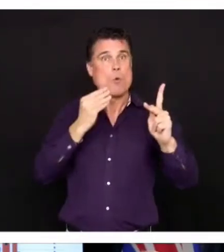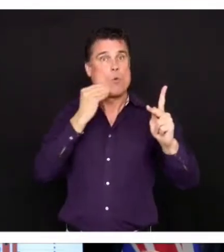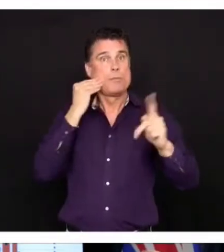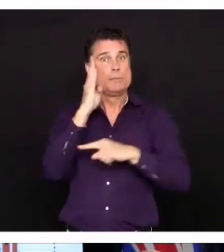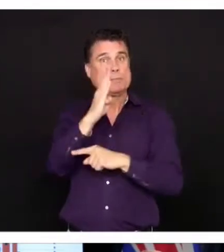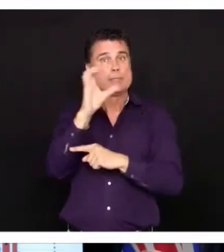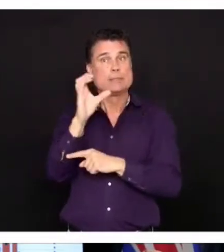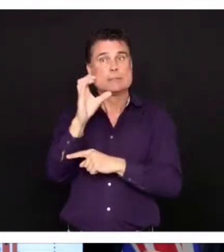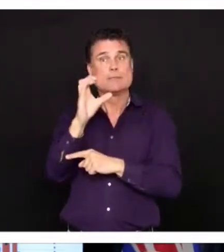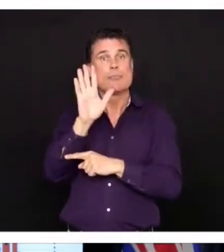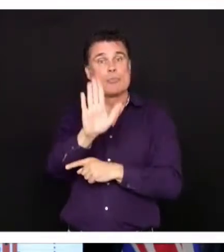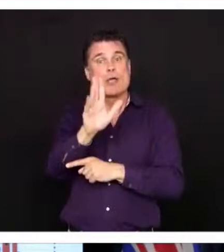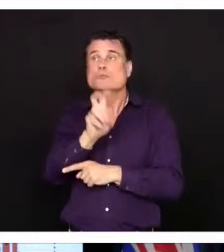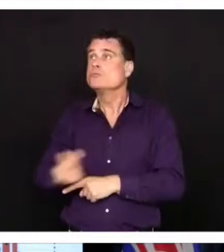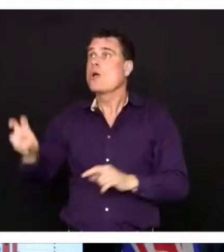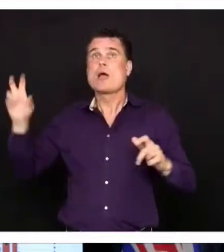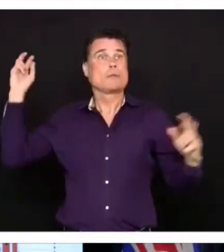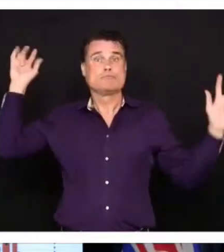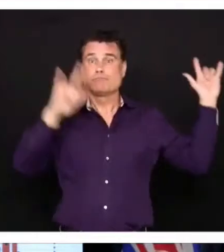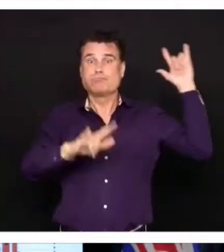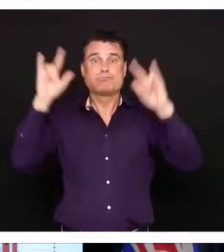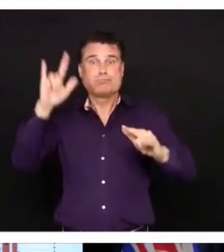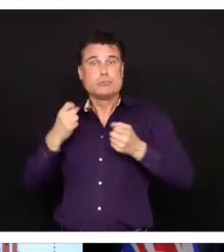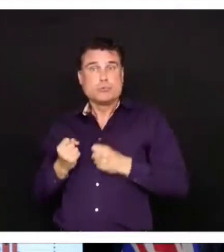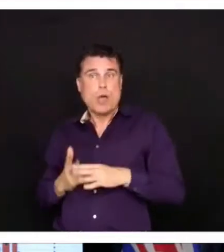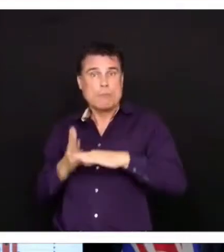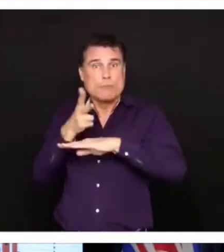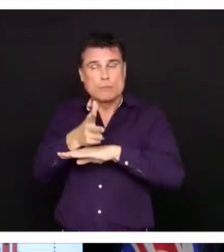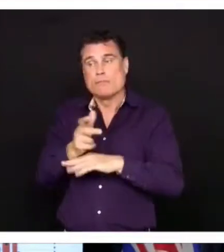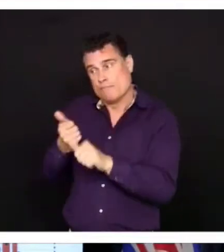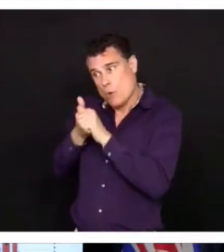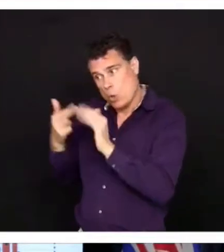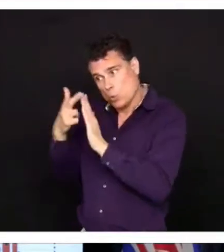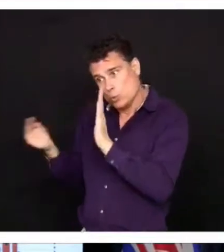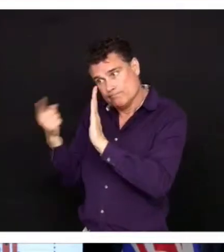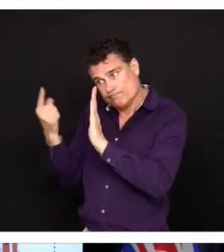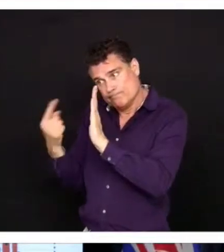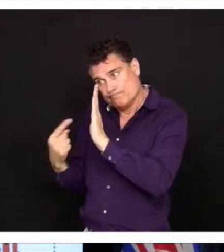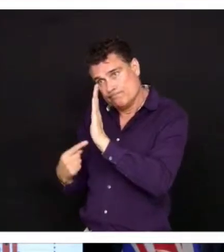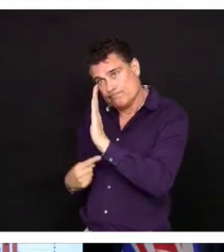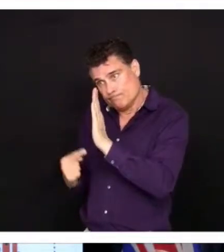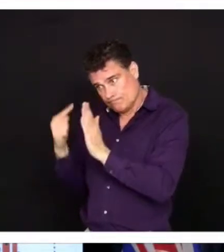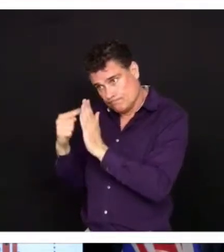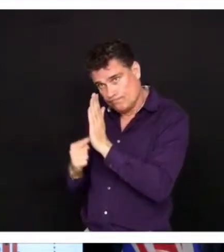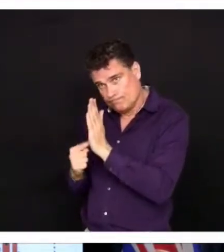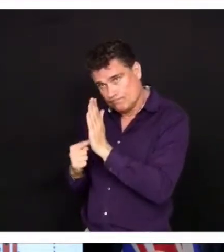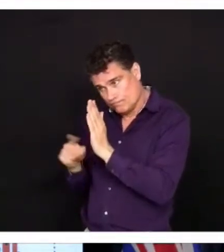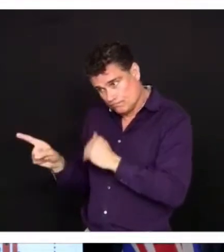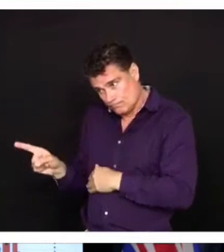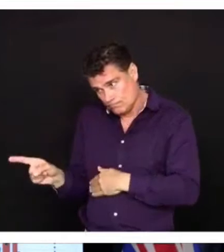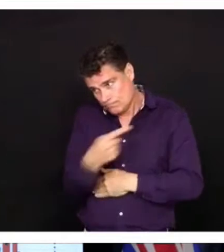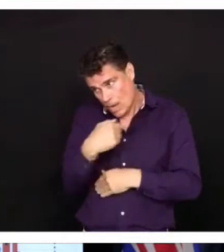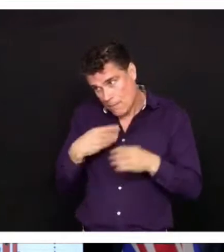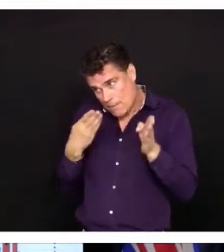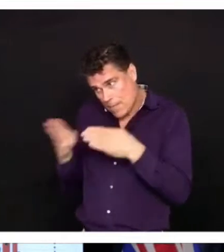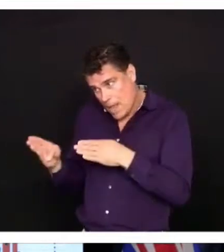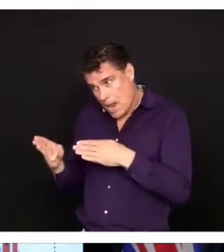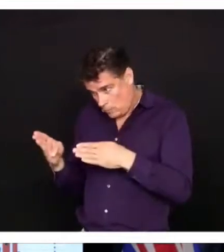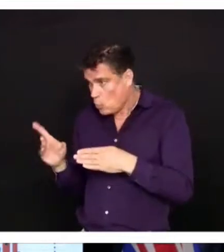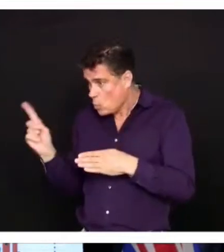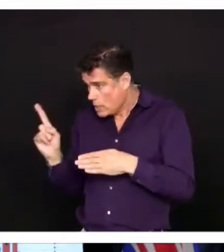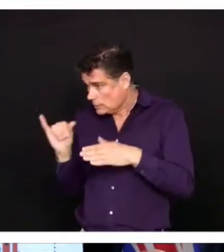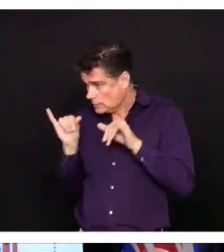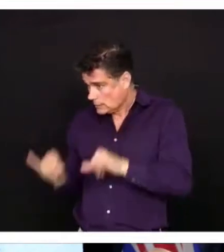in self-isolating so that if they do become ill, they're not going to transmit it to their family or their community here in BC.